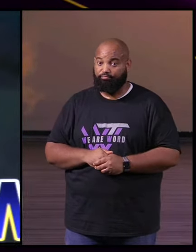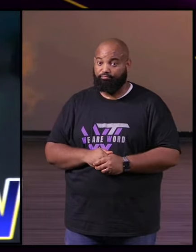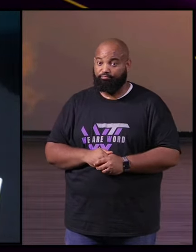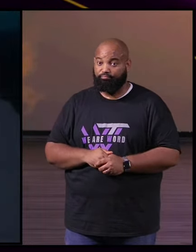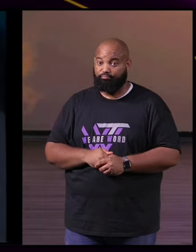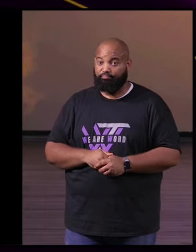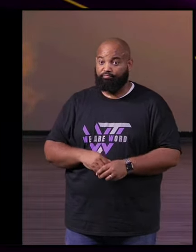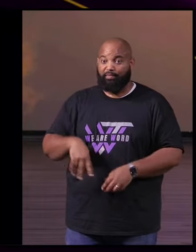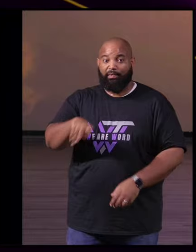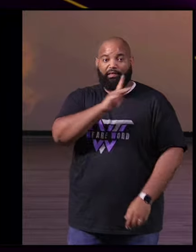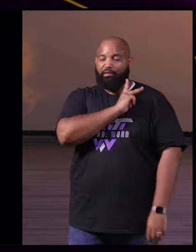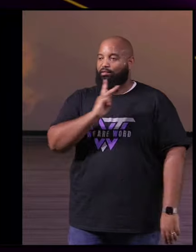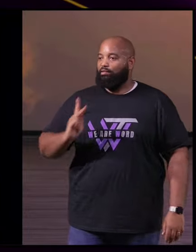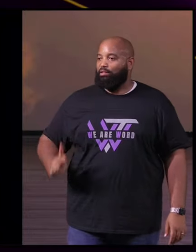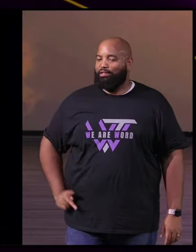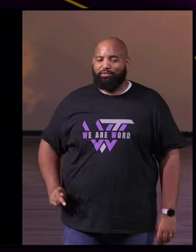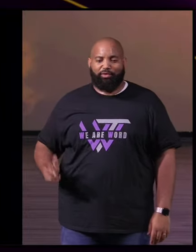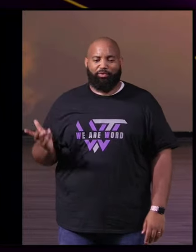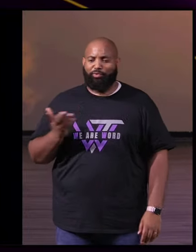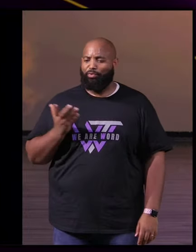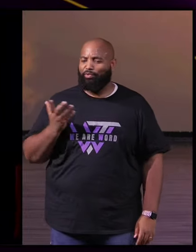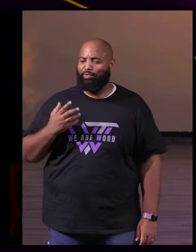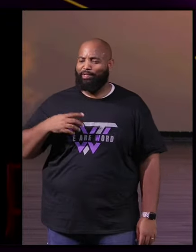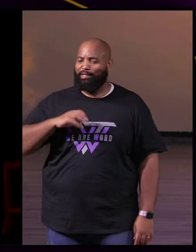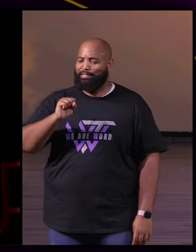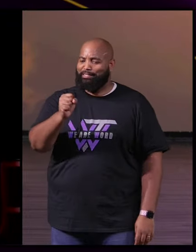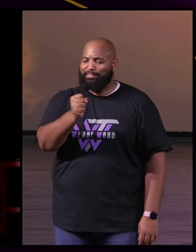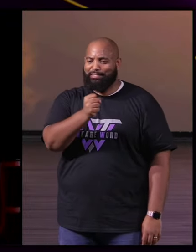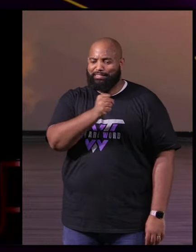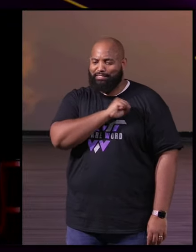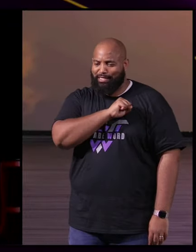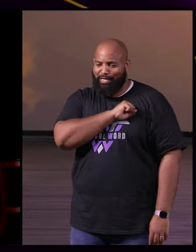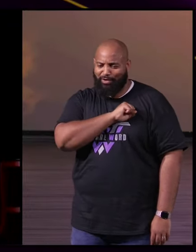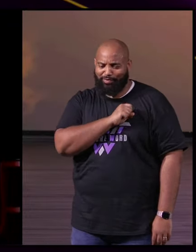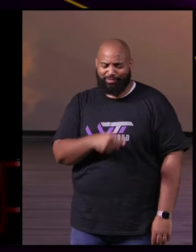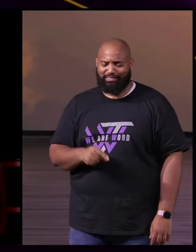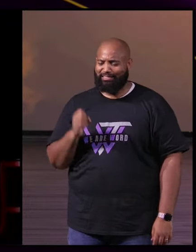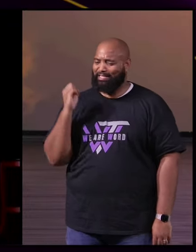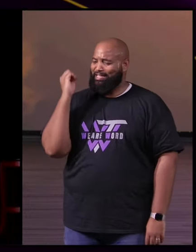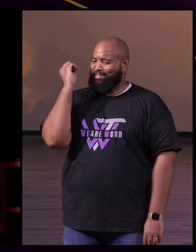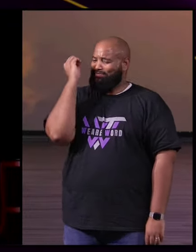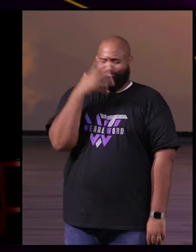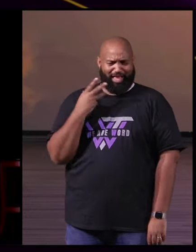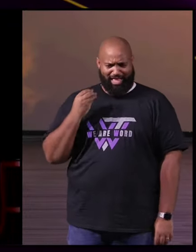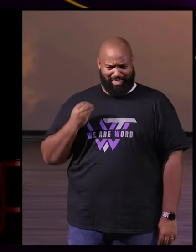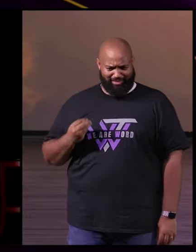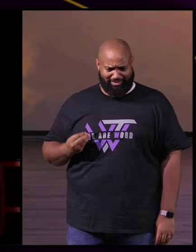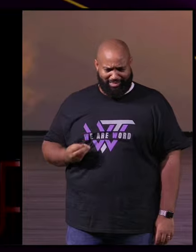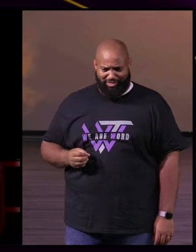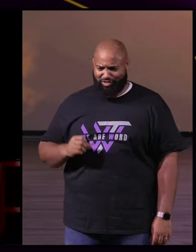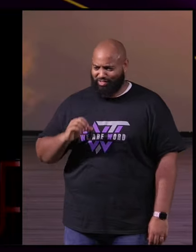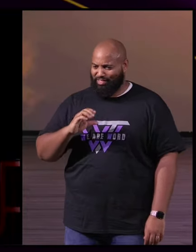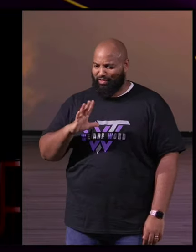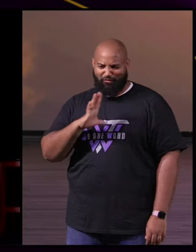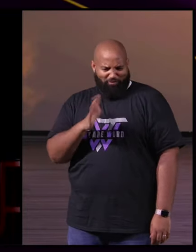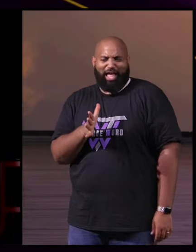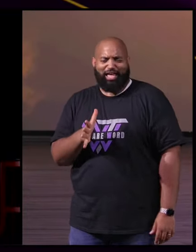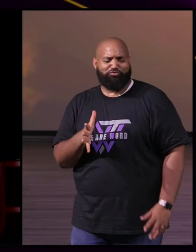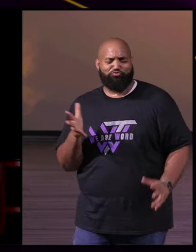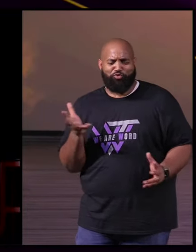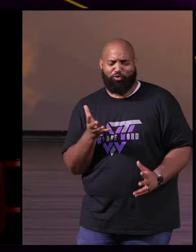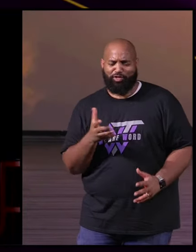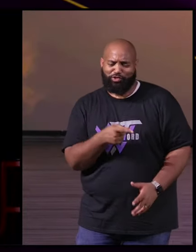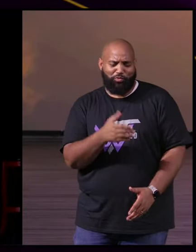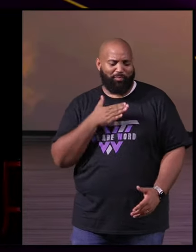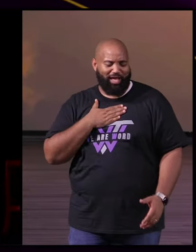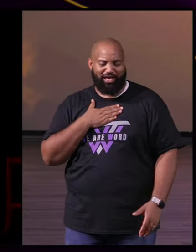Pharaoh is so pleased with having the finest woman on earth in his harem